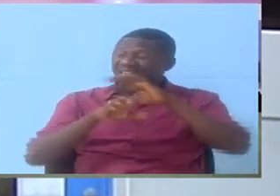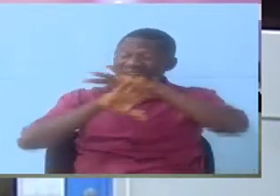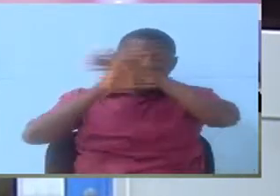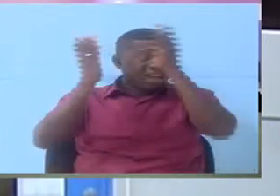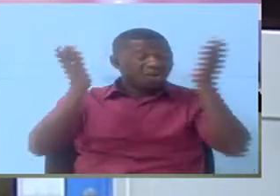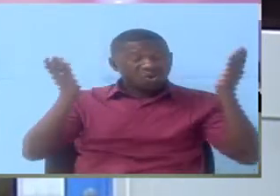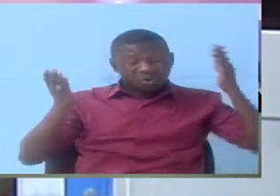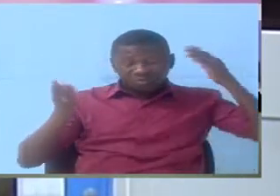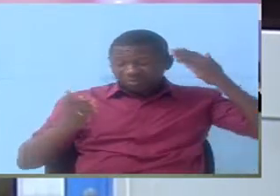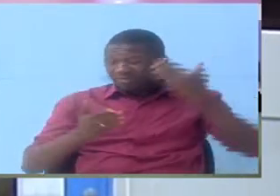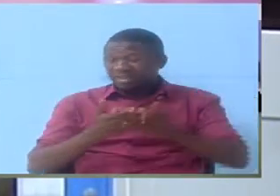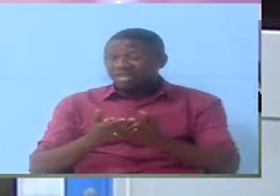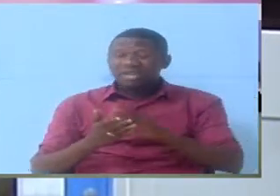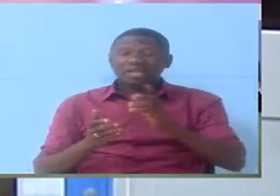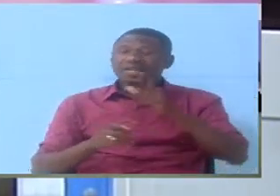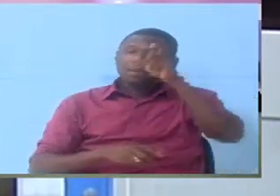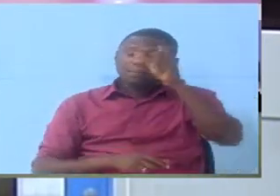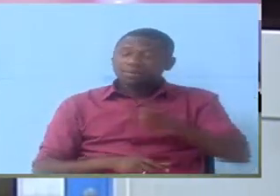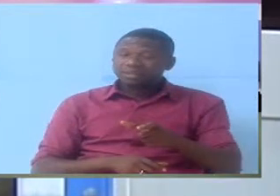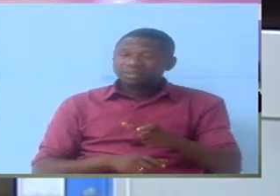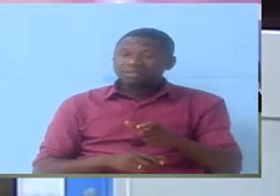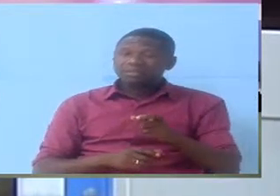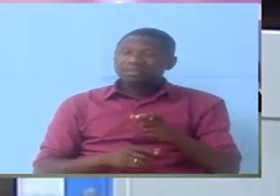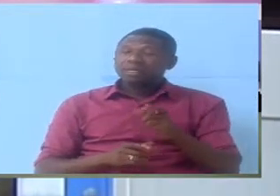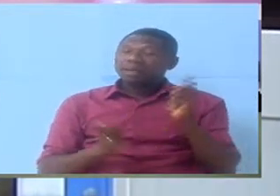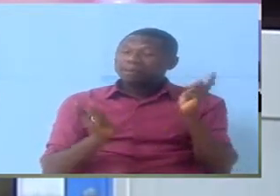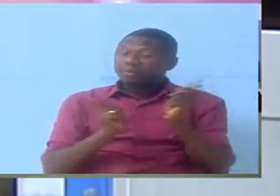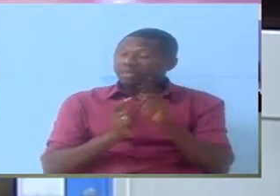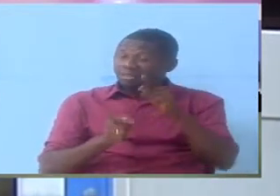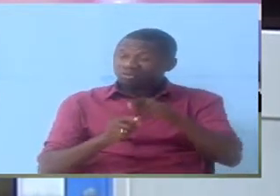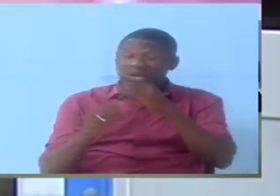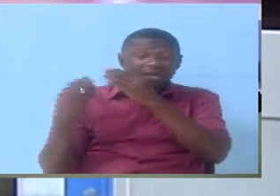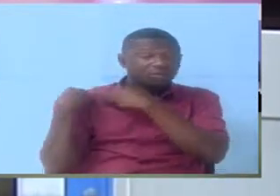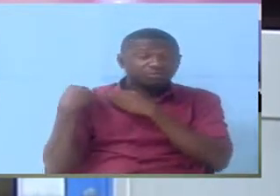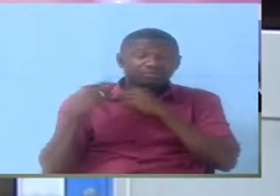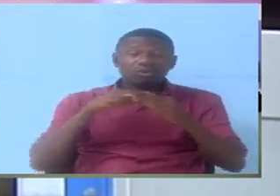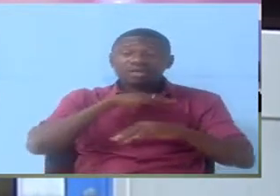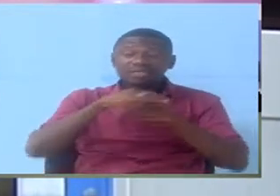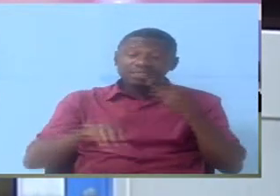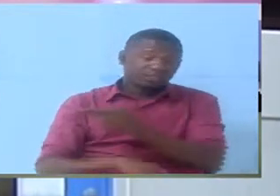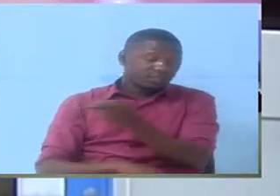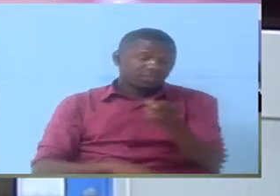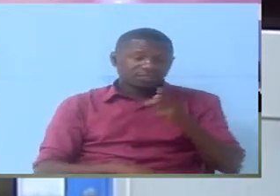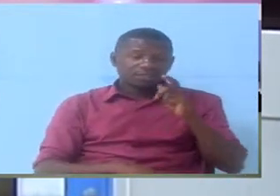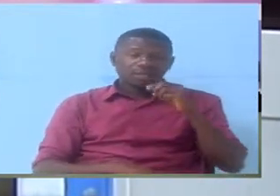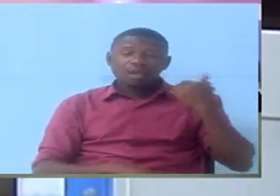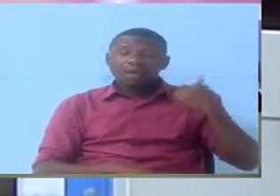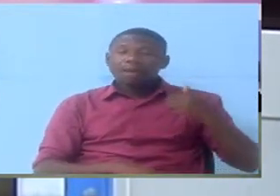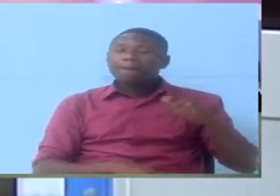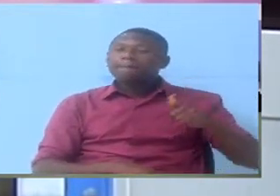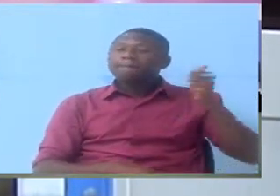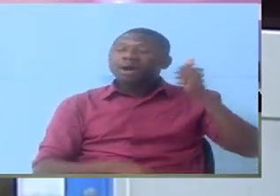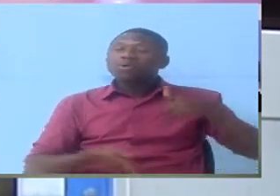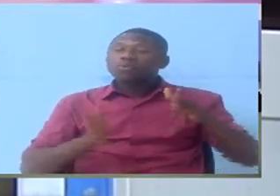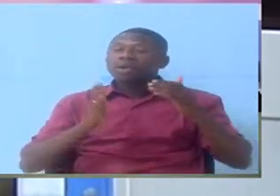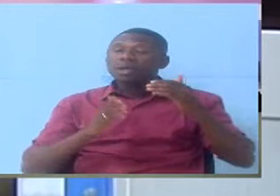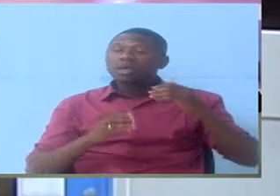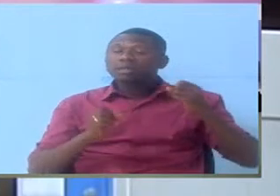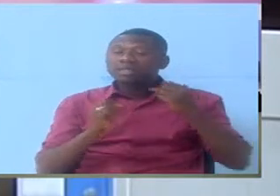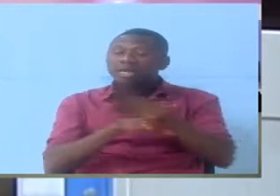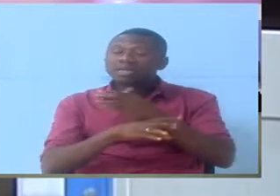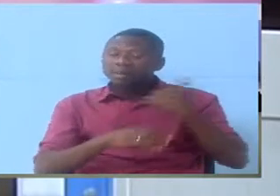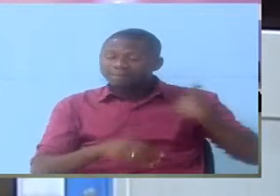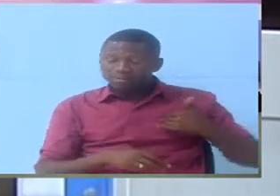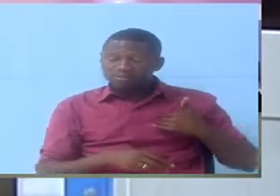found responsible will be accountable andu itata tara ko momondin la baro munyinti ibe londula lwa nyati ngula that was the